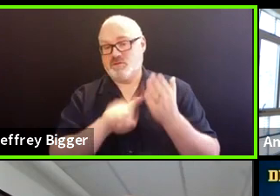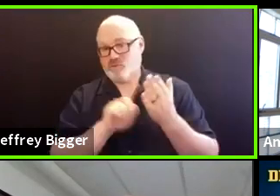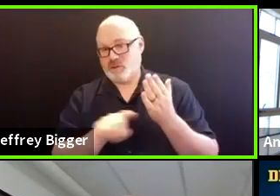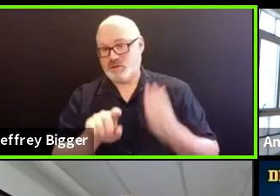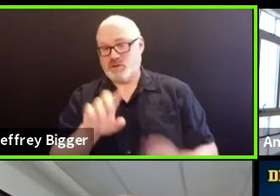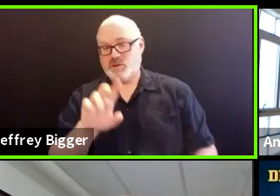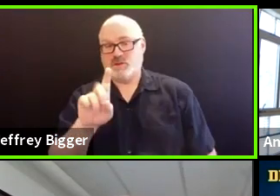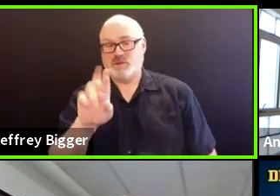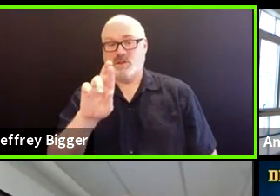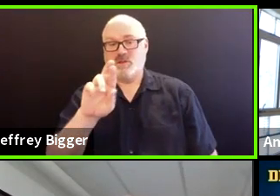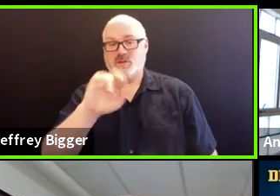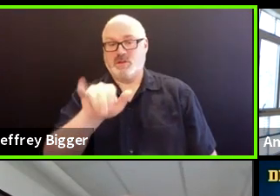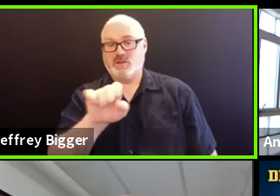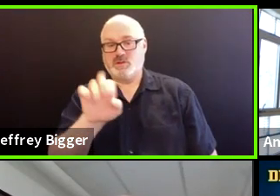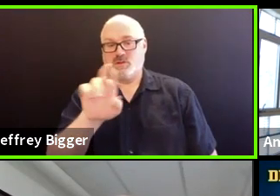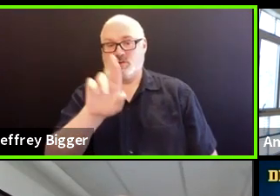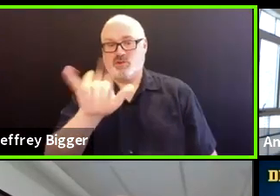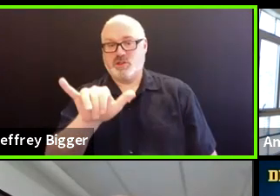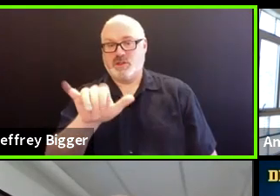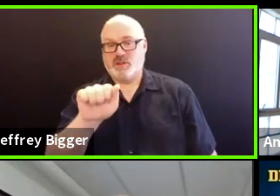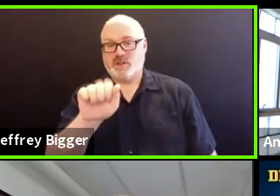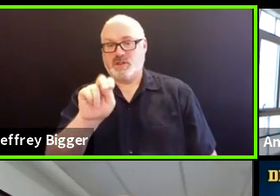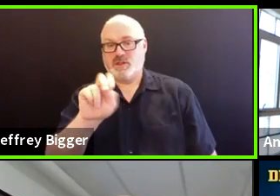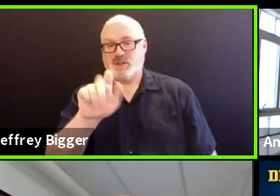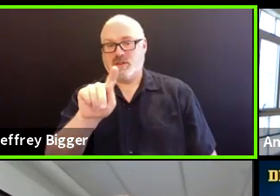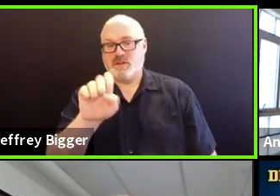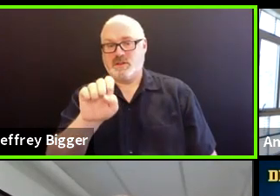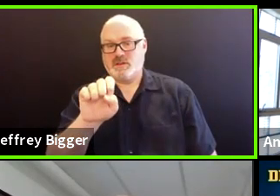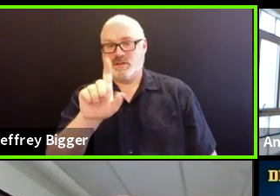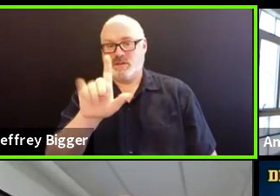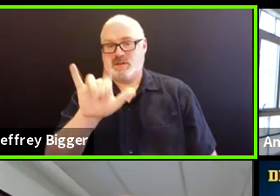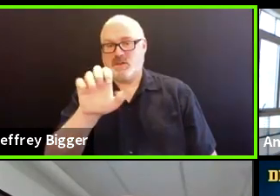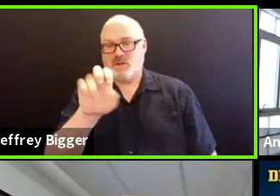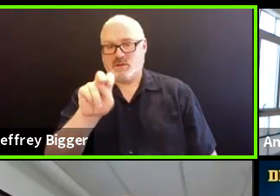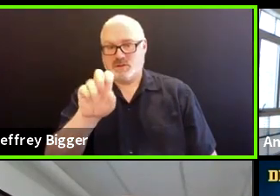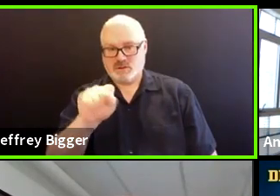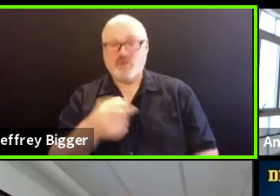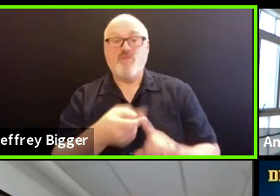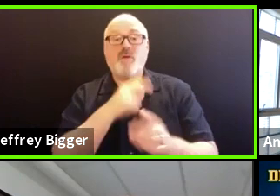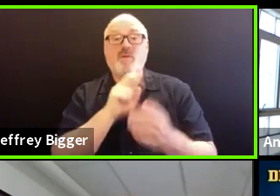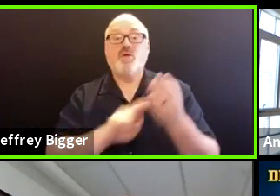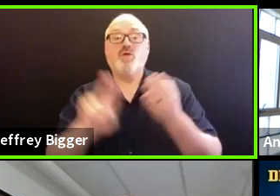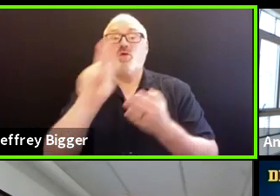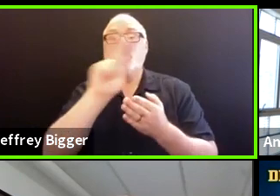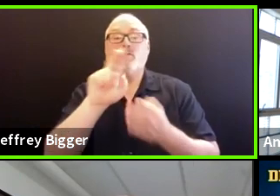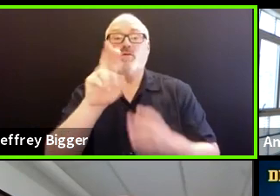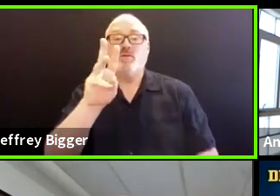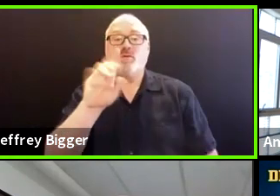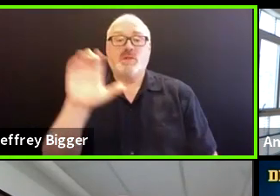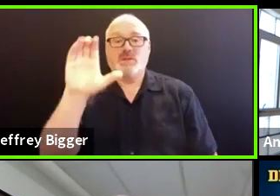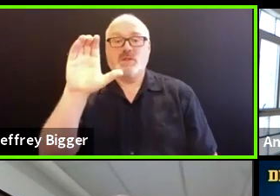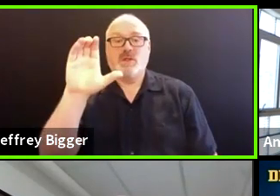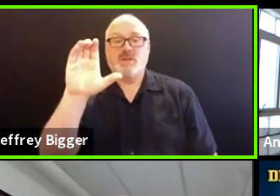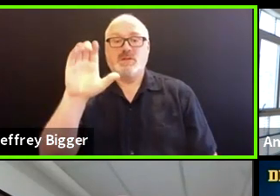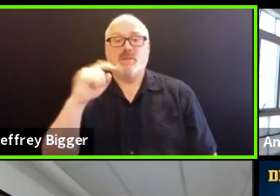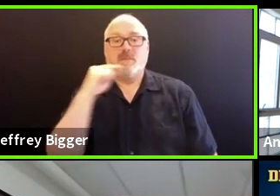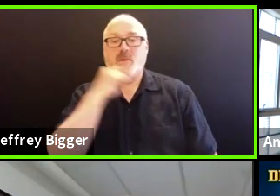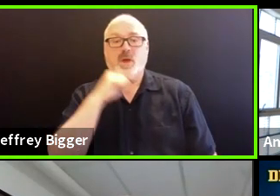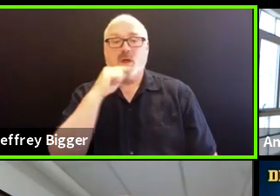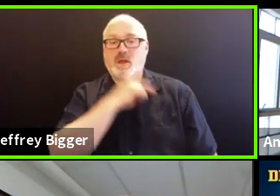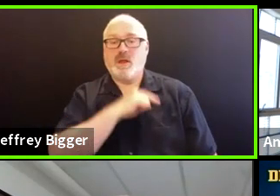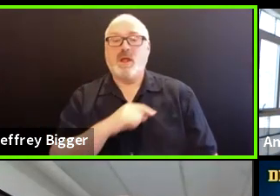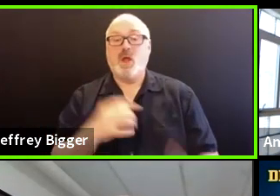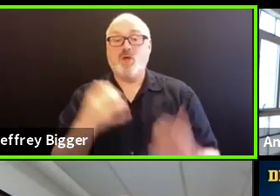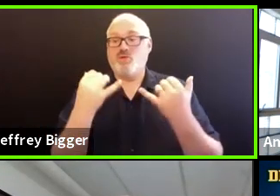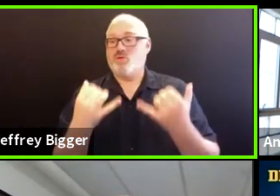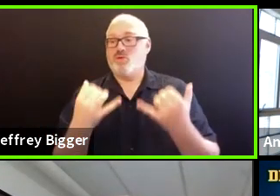Dr. Jerry Annette Lyons. Dr. Lyons comes to us from the University of Wisconsin-Milwaukee, where she currently